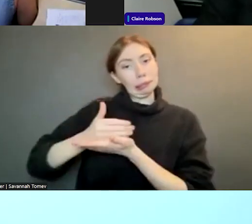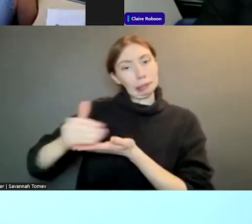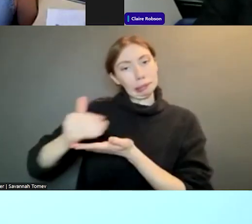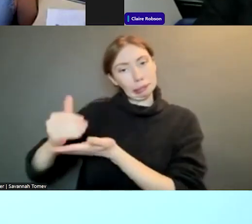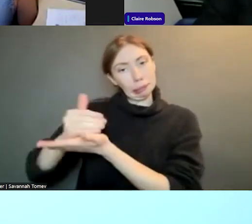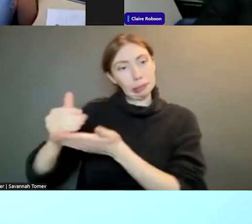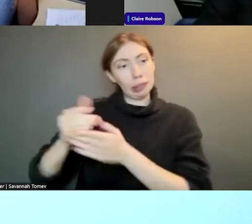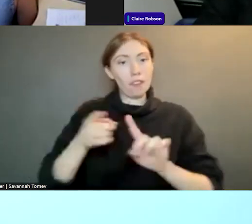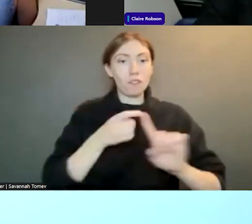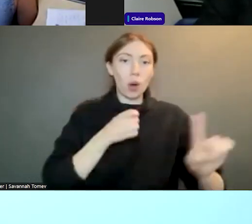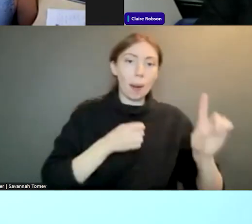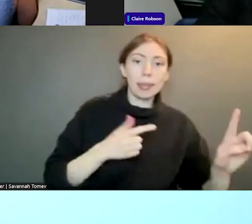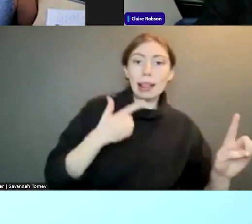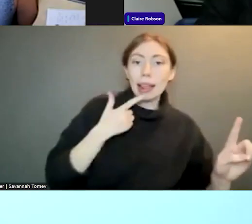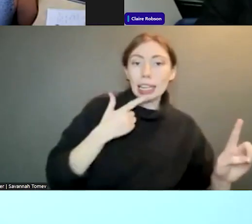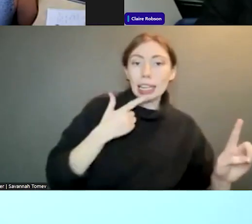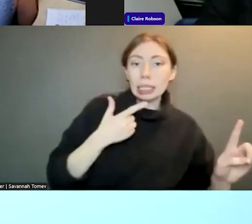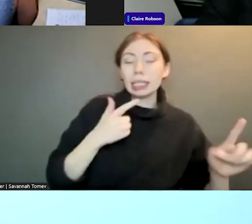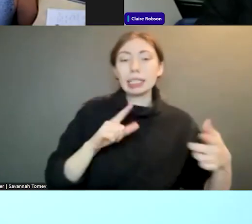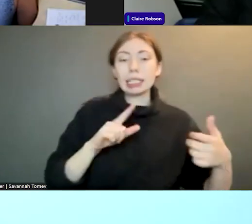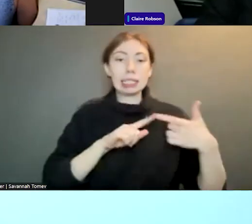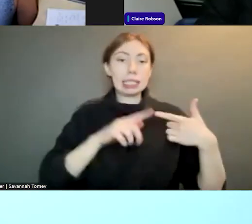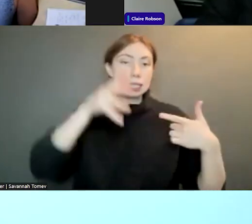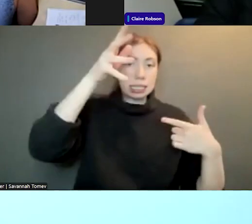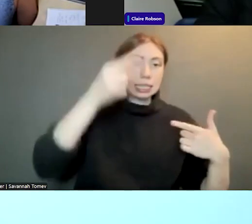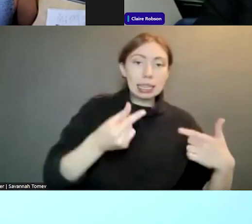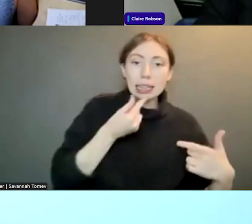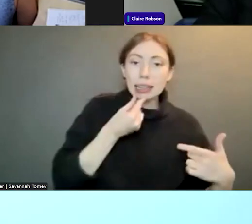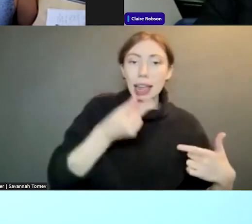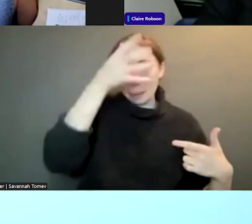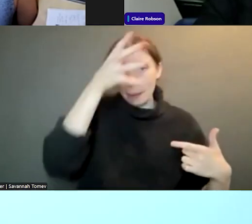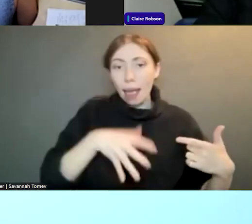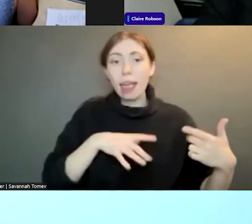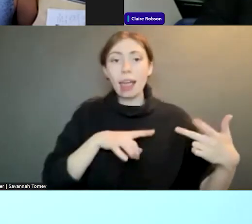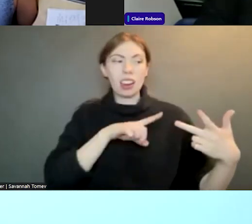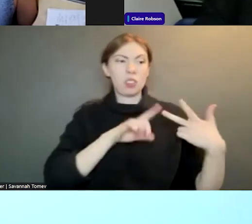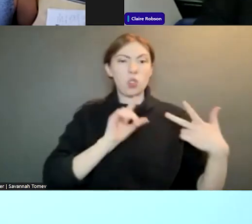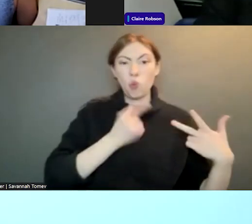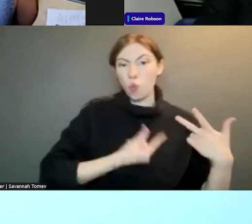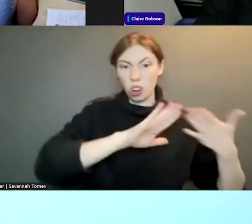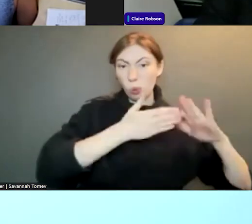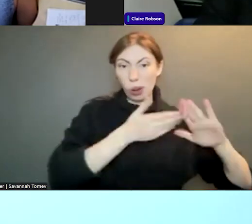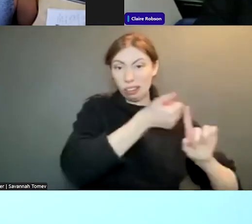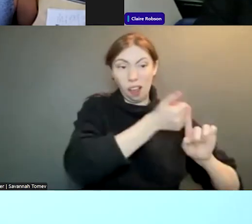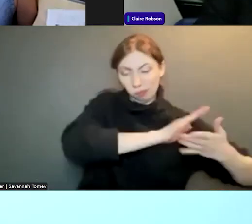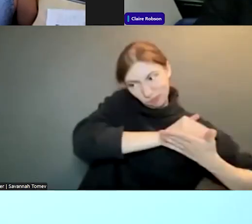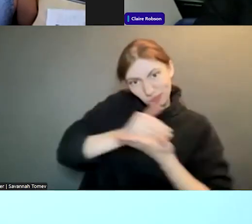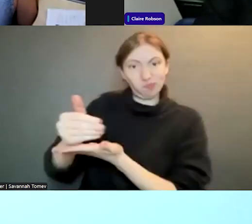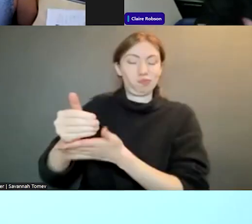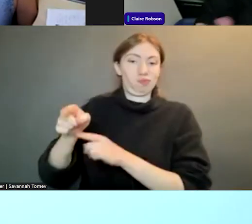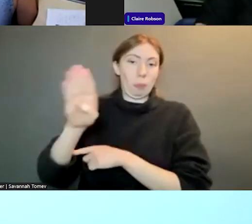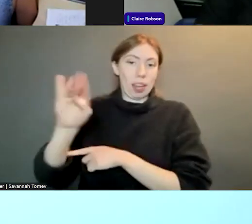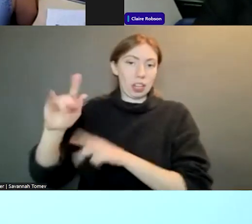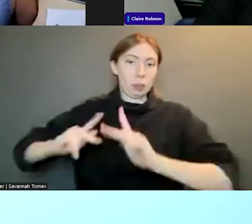gay men, by the queer population itself. But that's just my take on it from my life